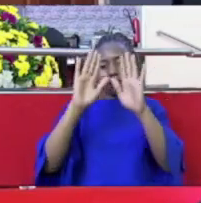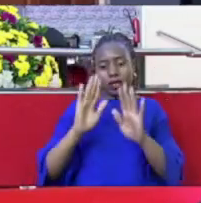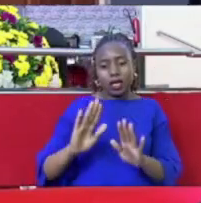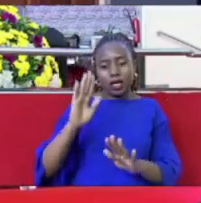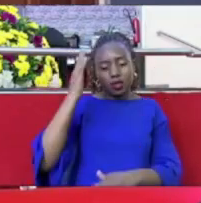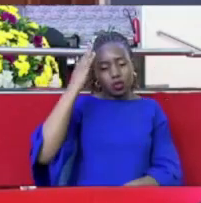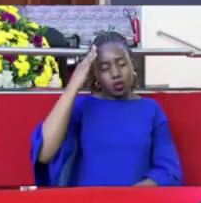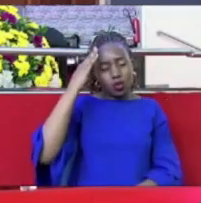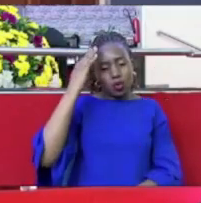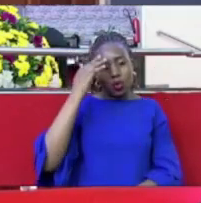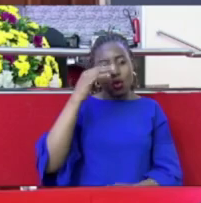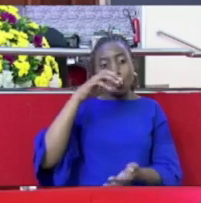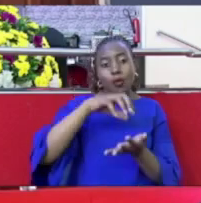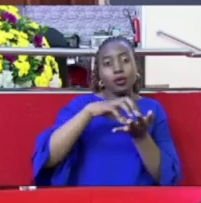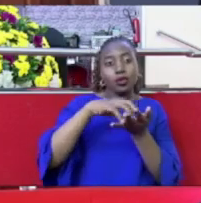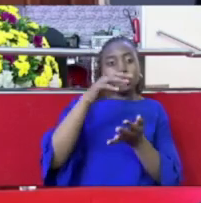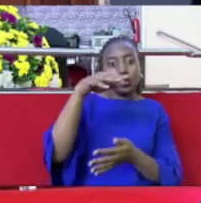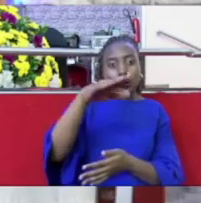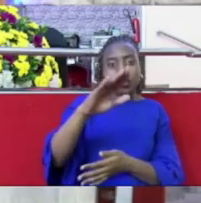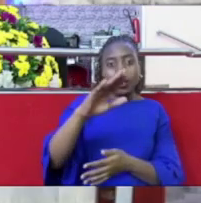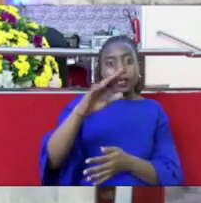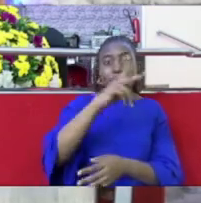and stop the works of the enemy.